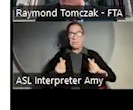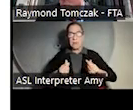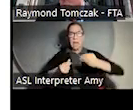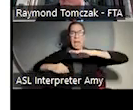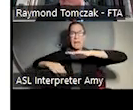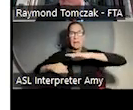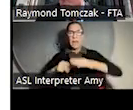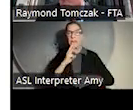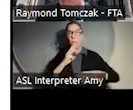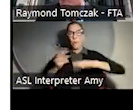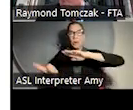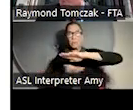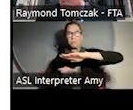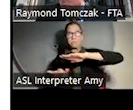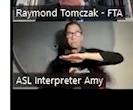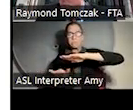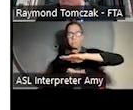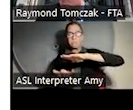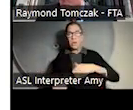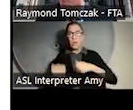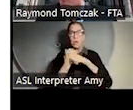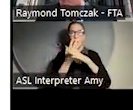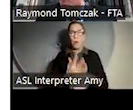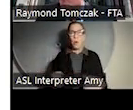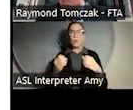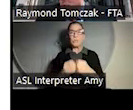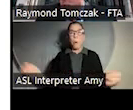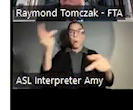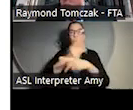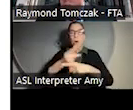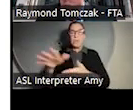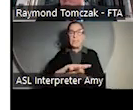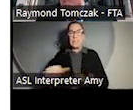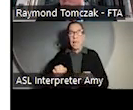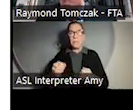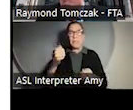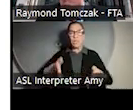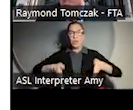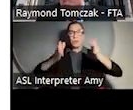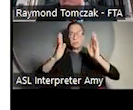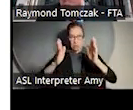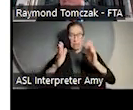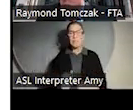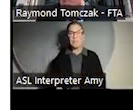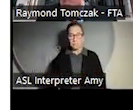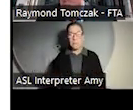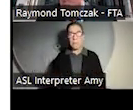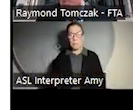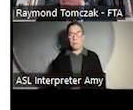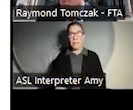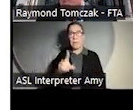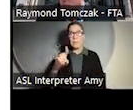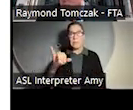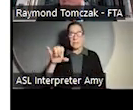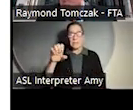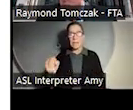stream that traverses the lot and could cause extensive damage to existing buildings when adjacent lots are excavated. The DEIS